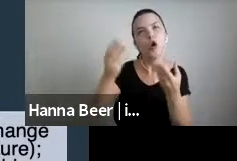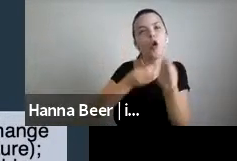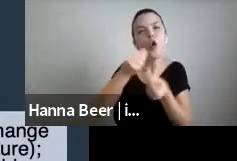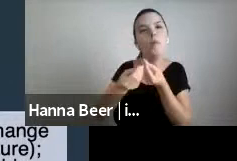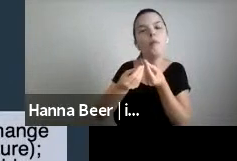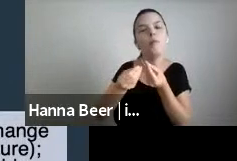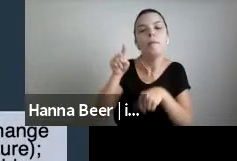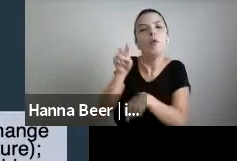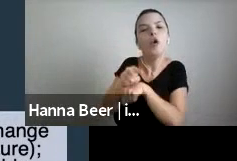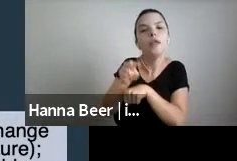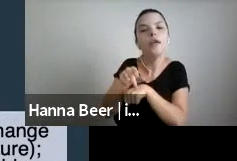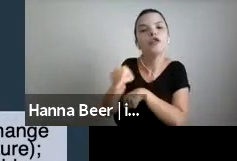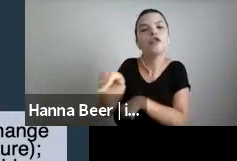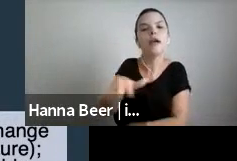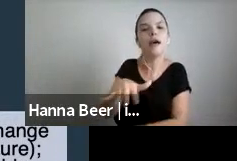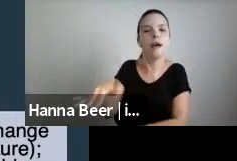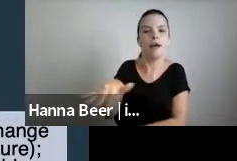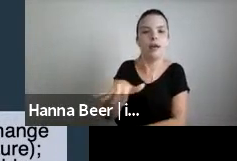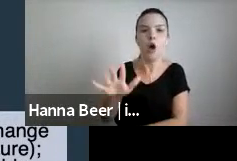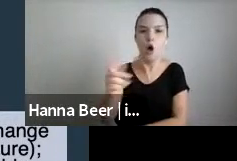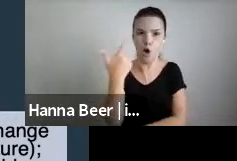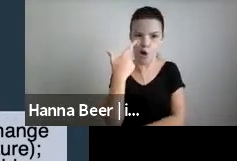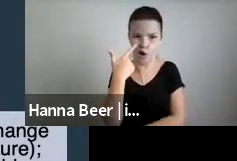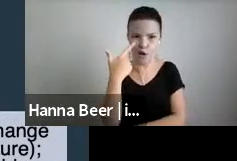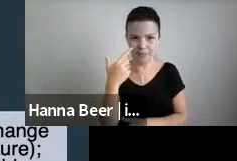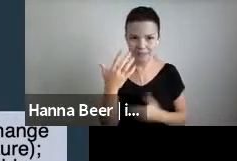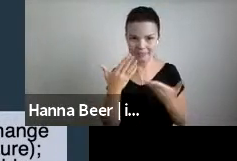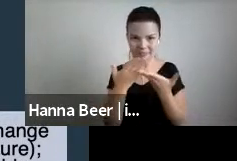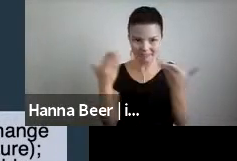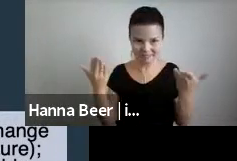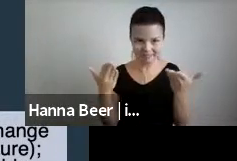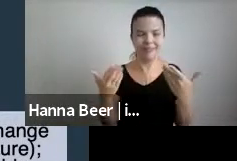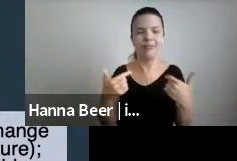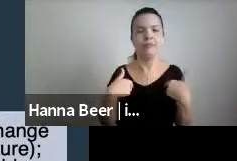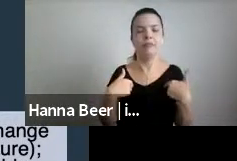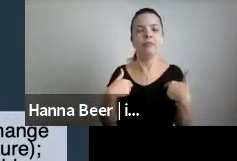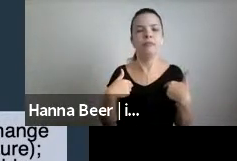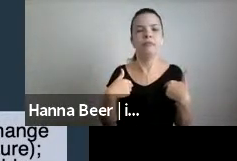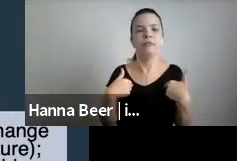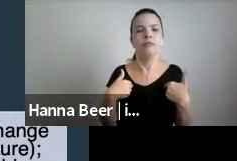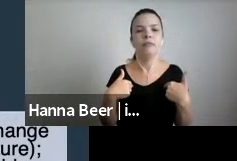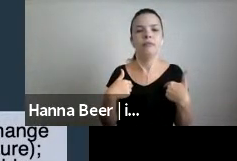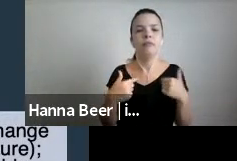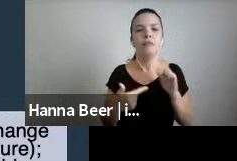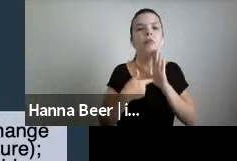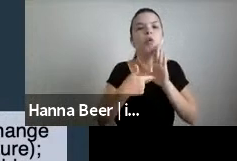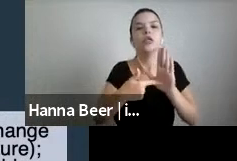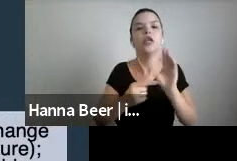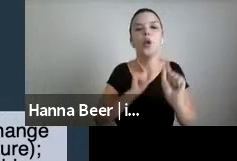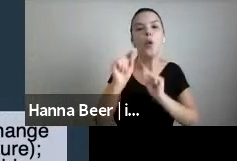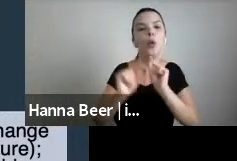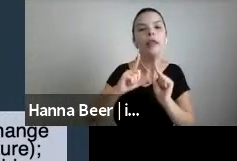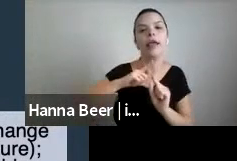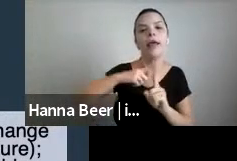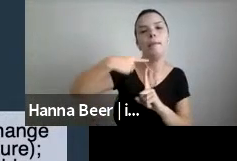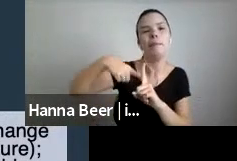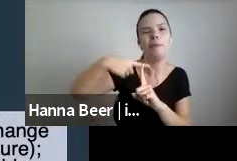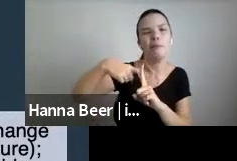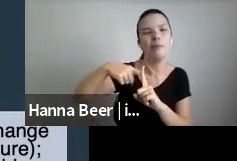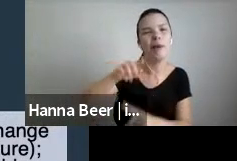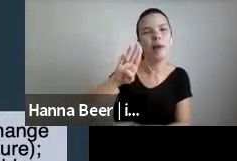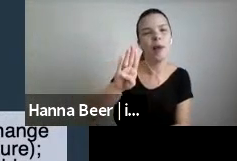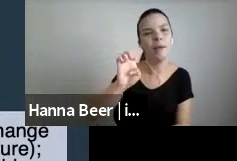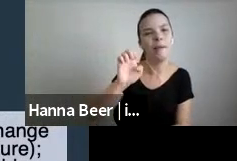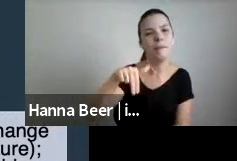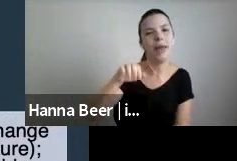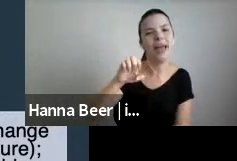can see here, I've kind of weighed on the scales the benefits to marine protected